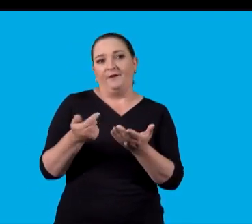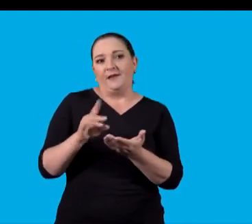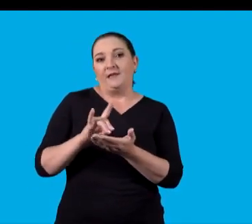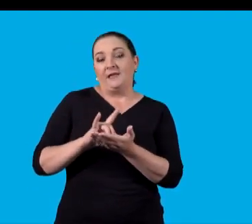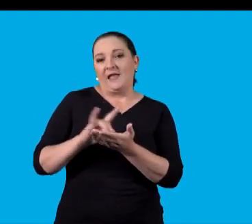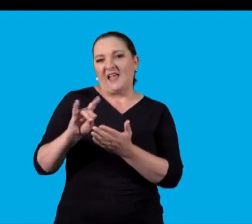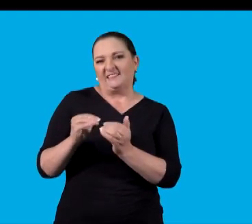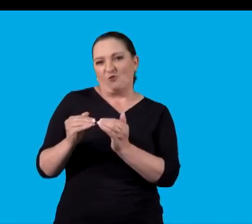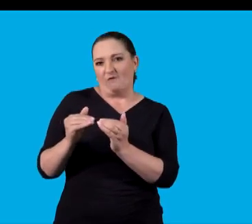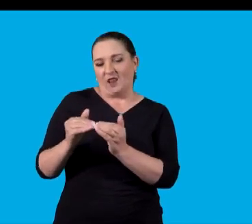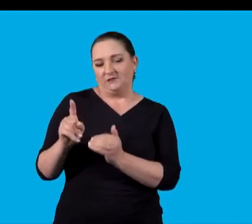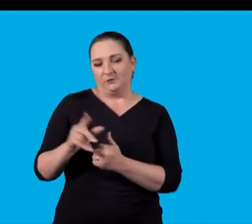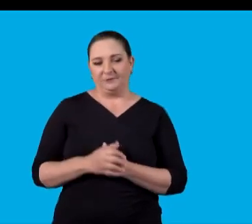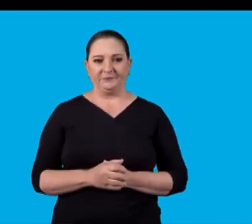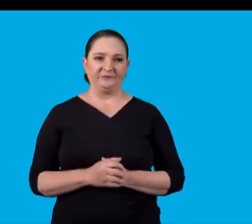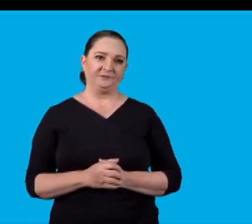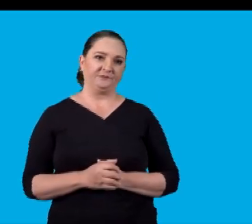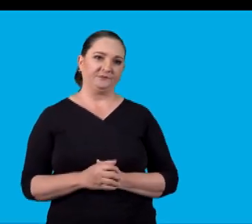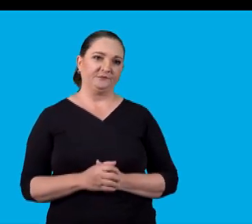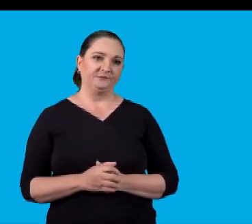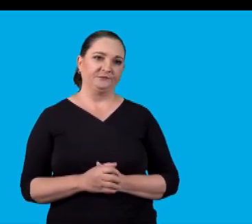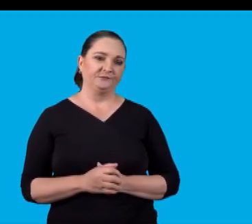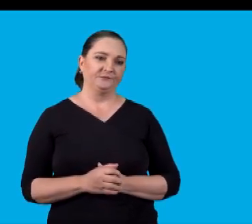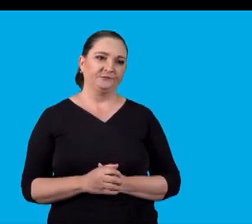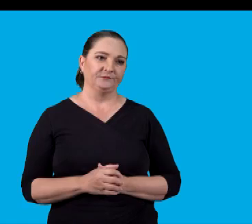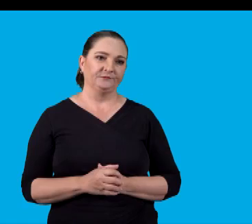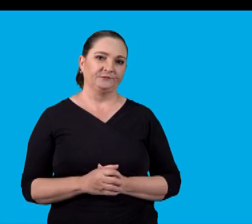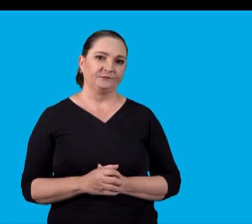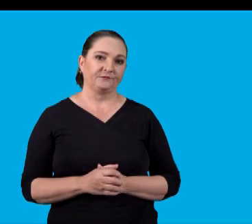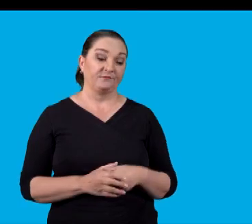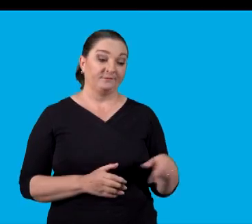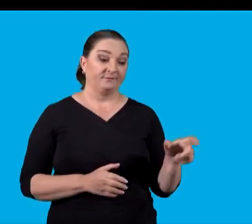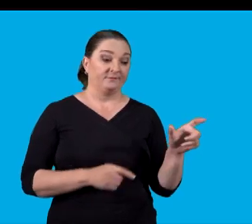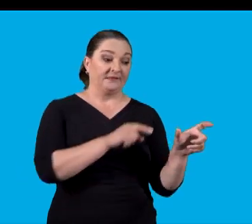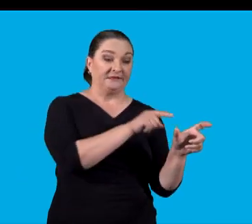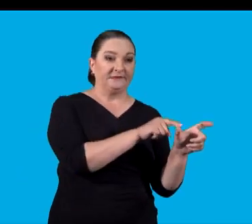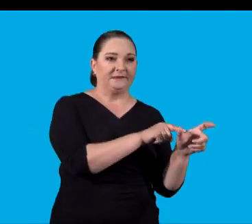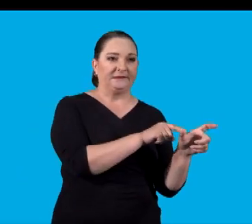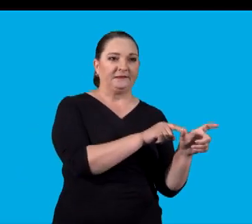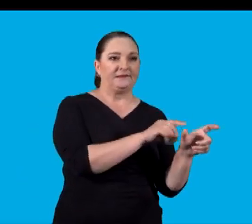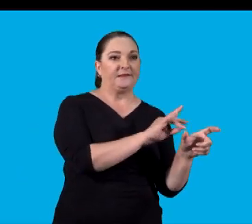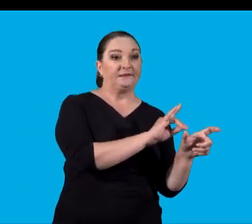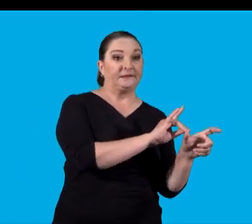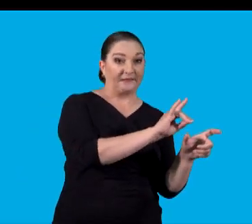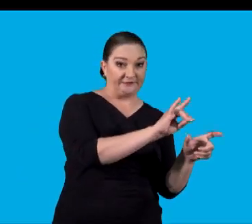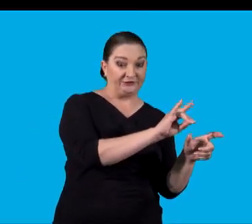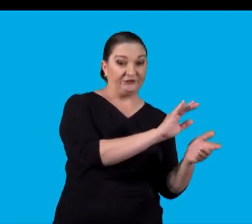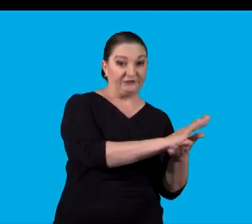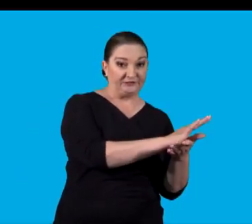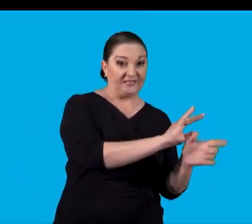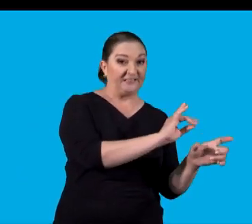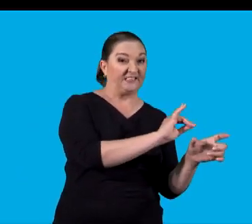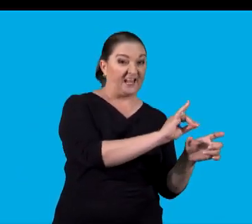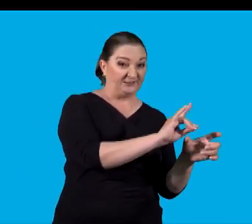cash equivalents. So you will now say your cash